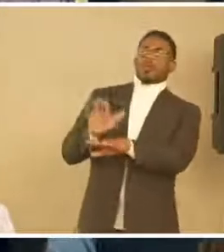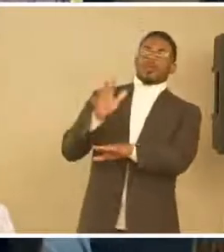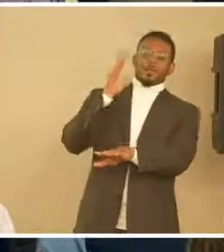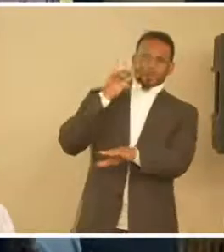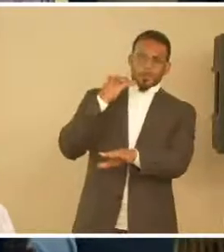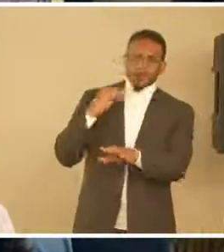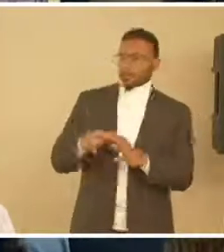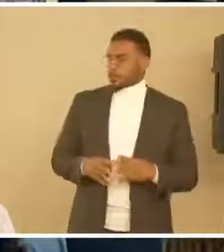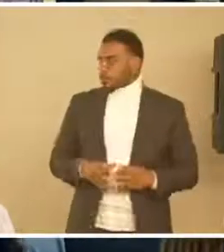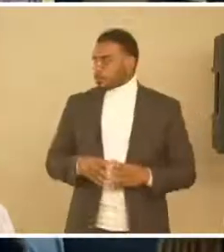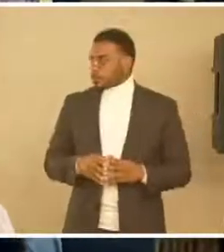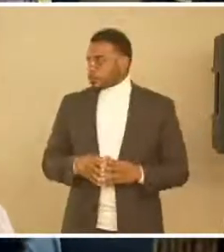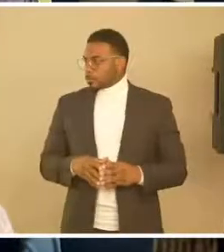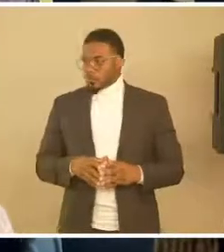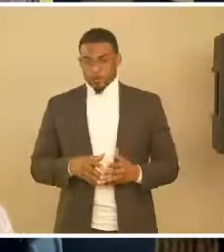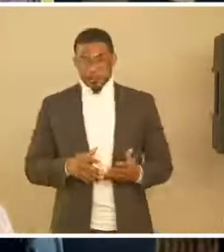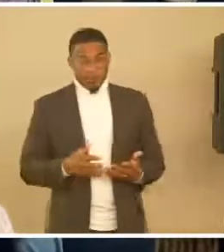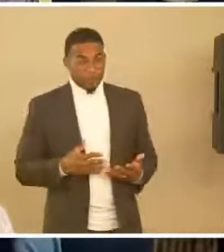your expertise of